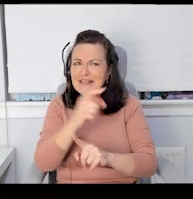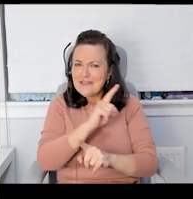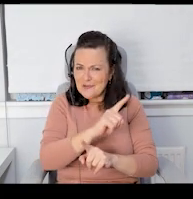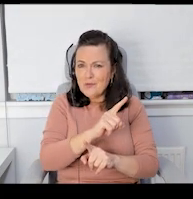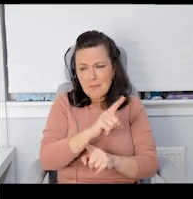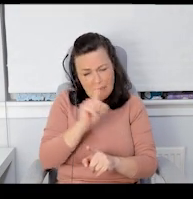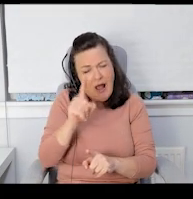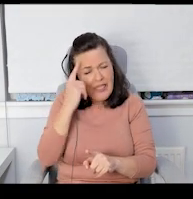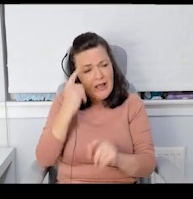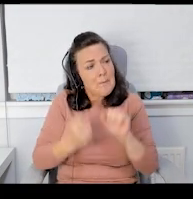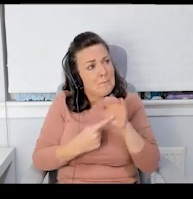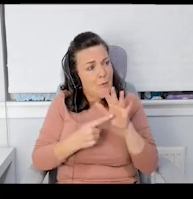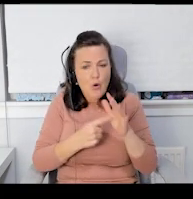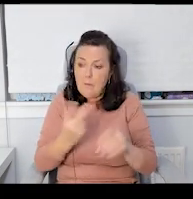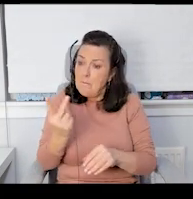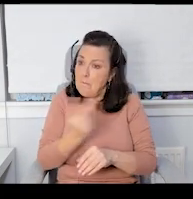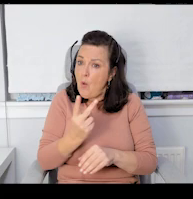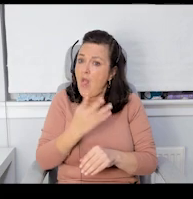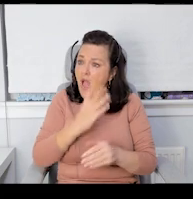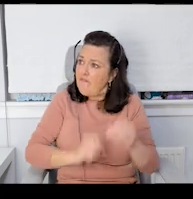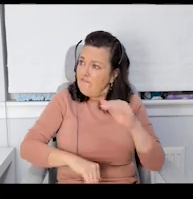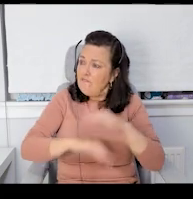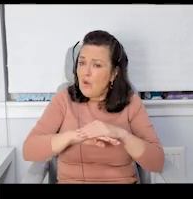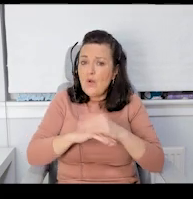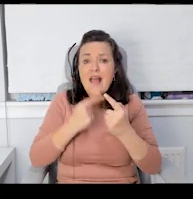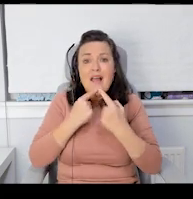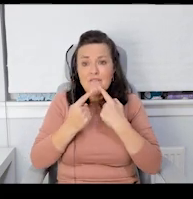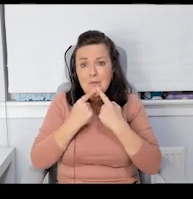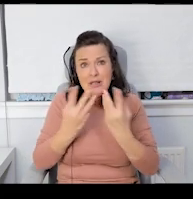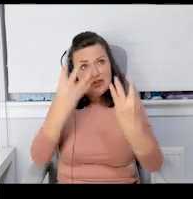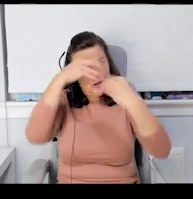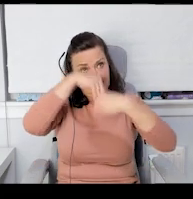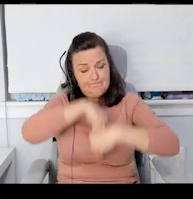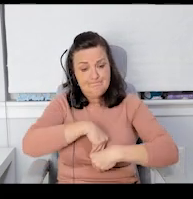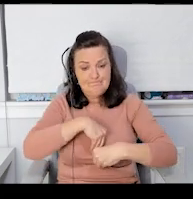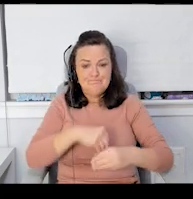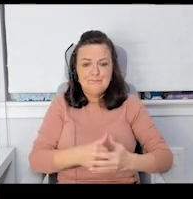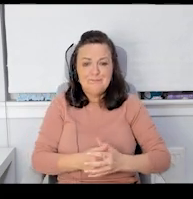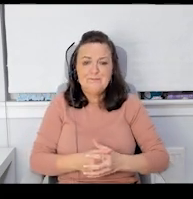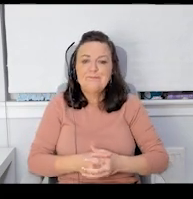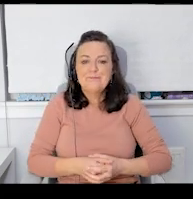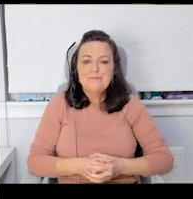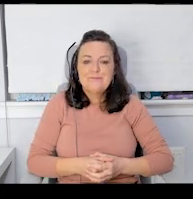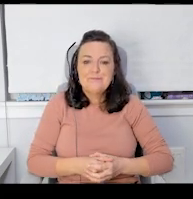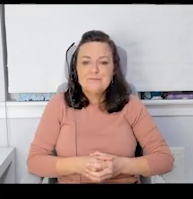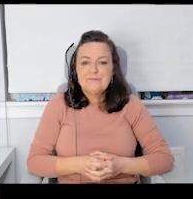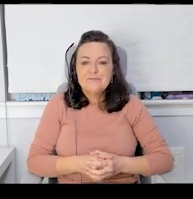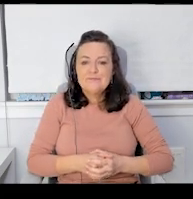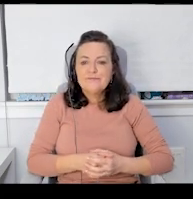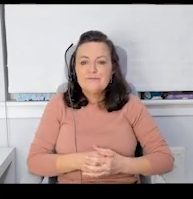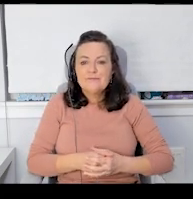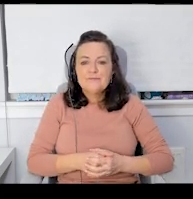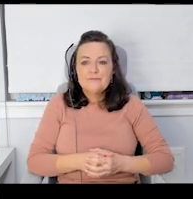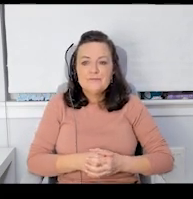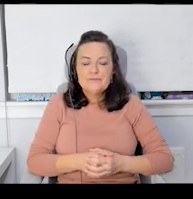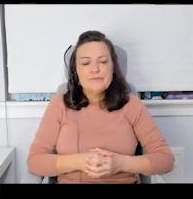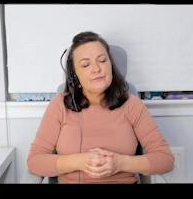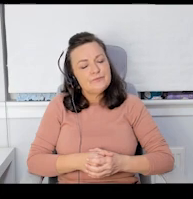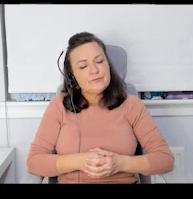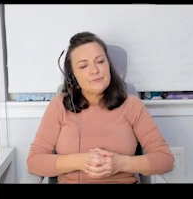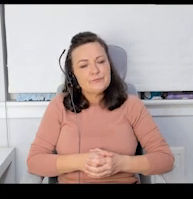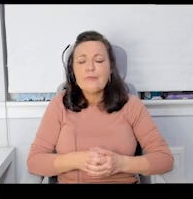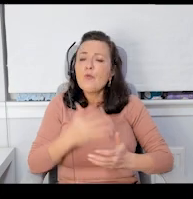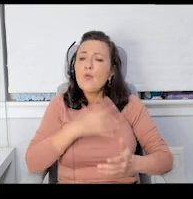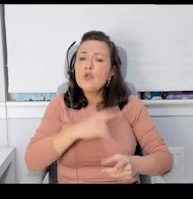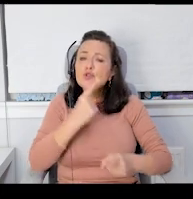decisions. So thank you very much for that. I'm now moving on to talk about creating partnerships, and we've heard a wee bit about that already.